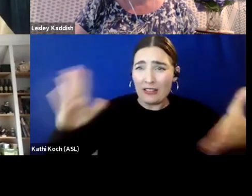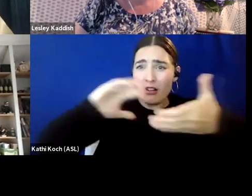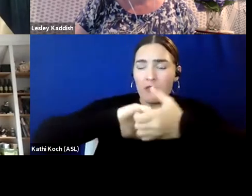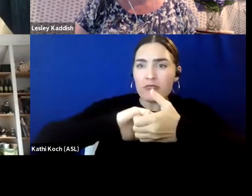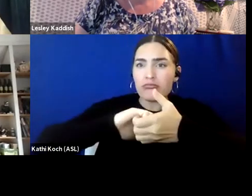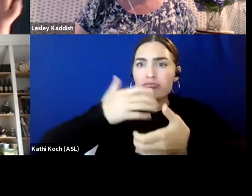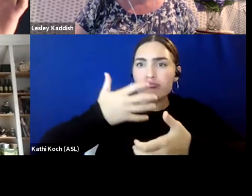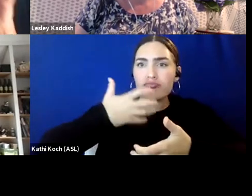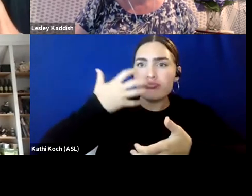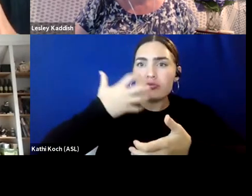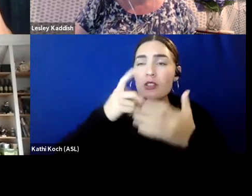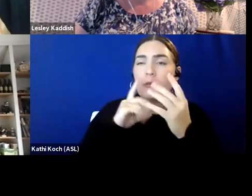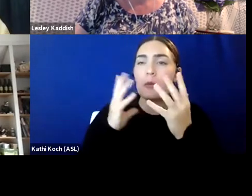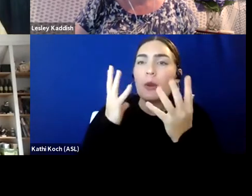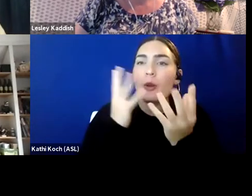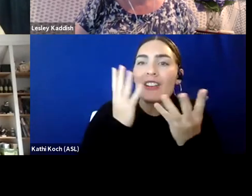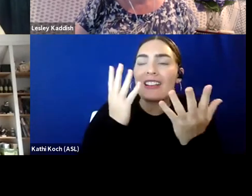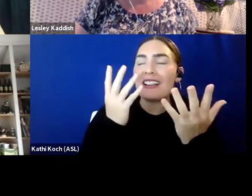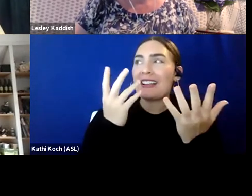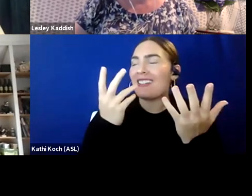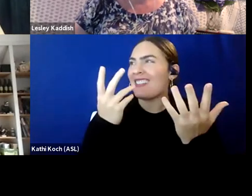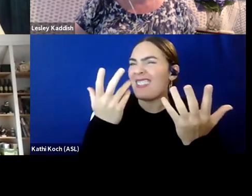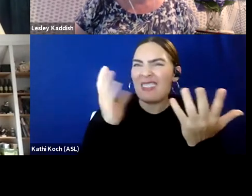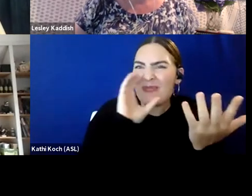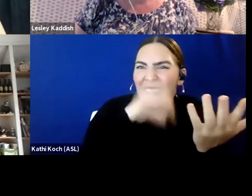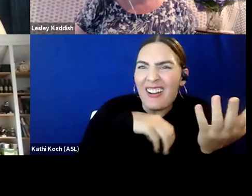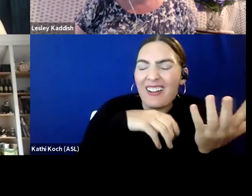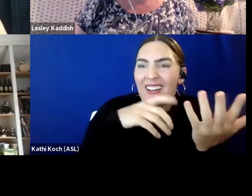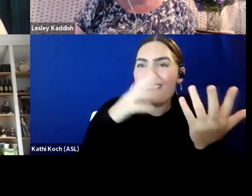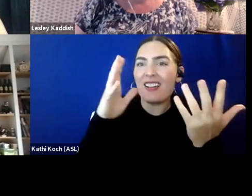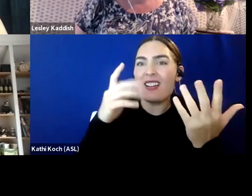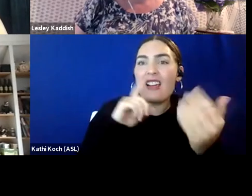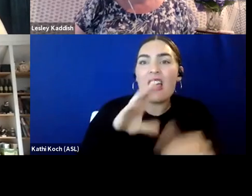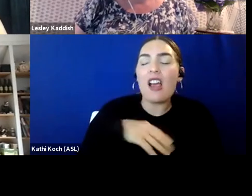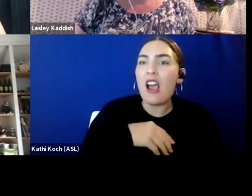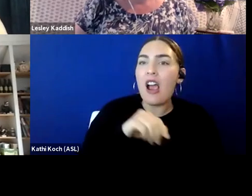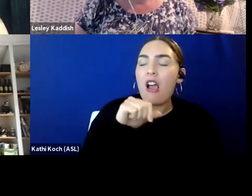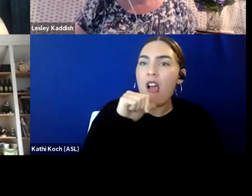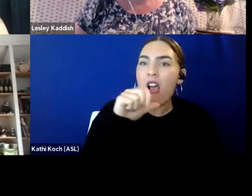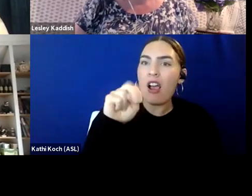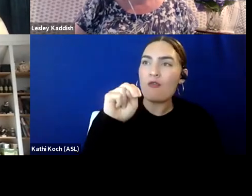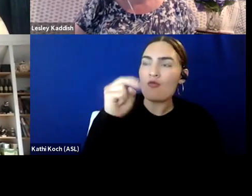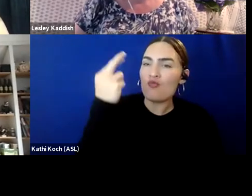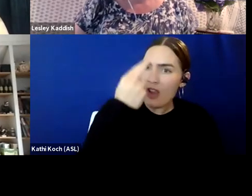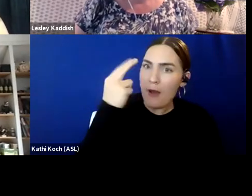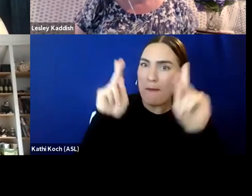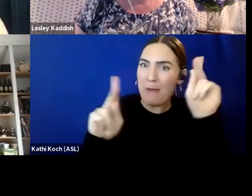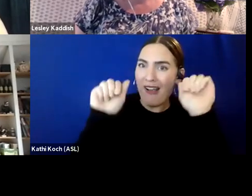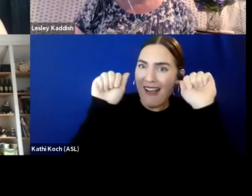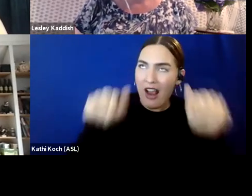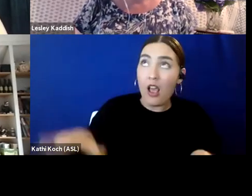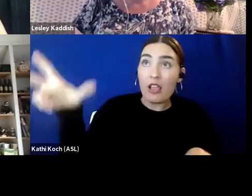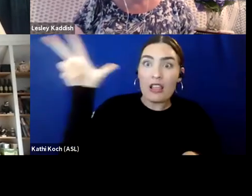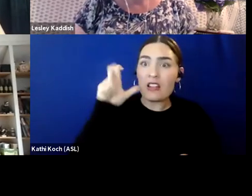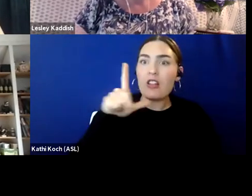intertwined in very beautiful and unusual ways. So I thought, I had no idea people could hear like that. So I actually